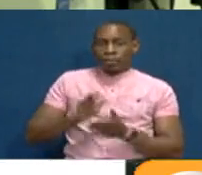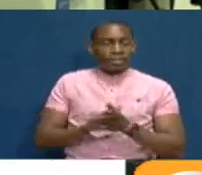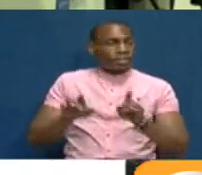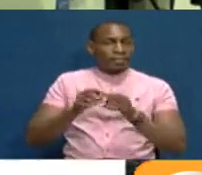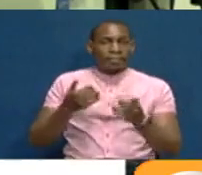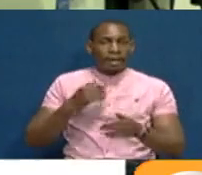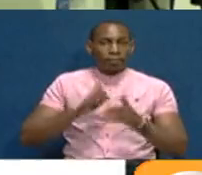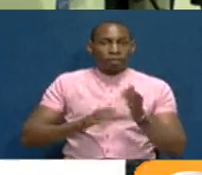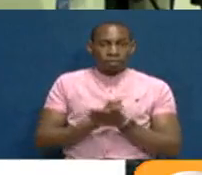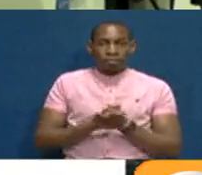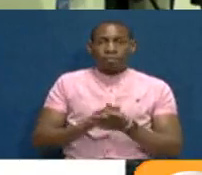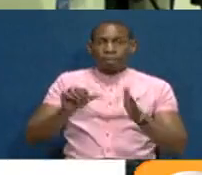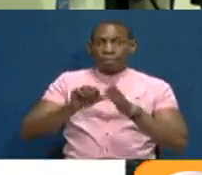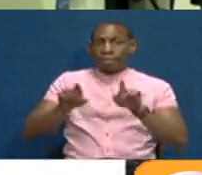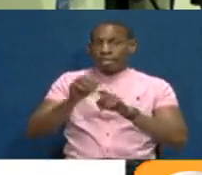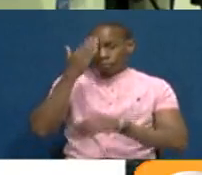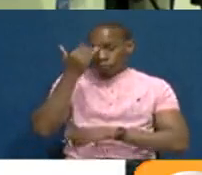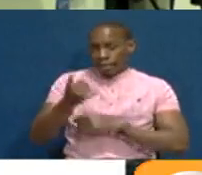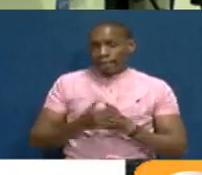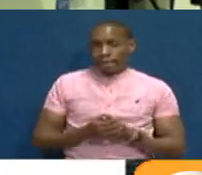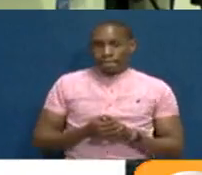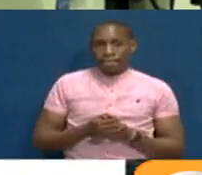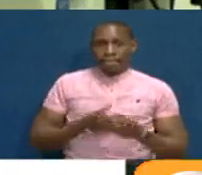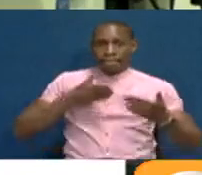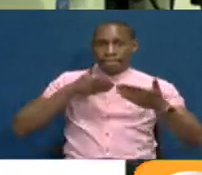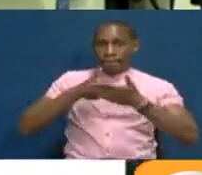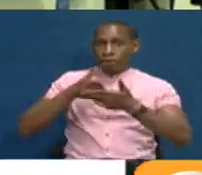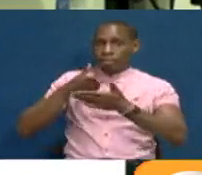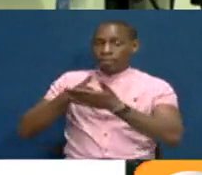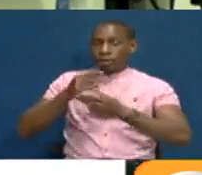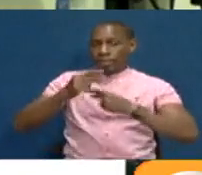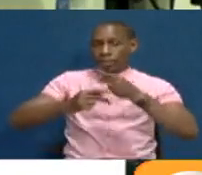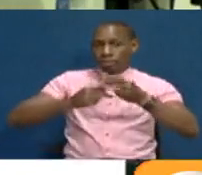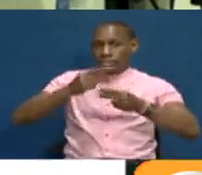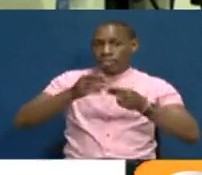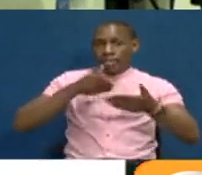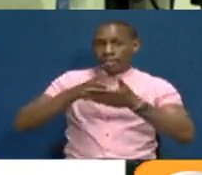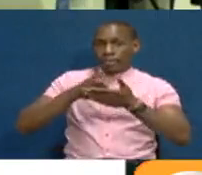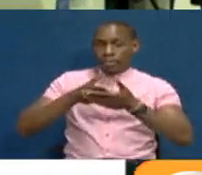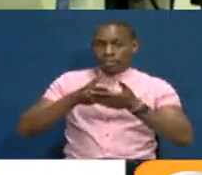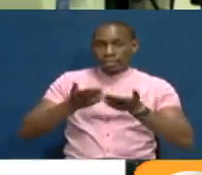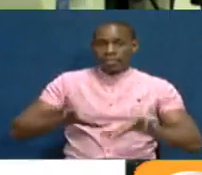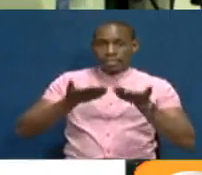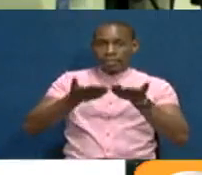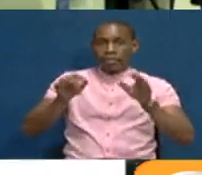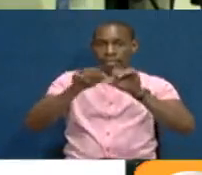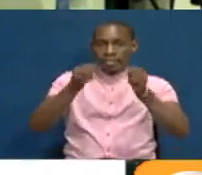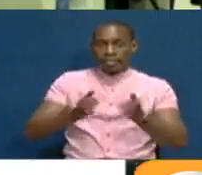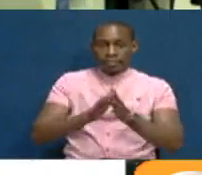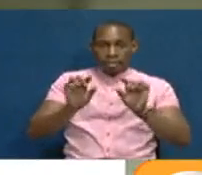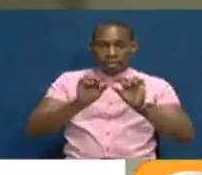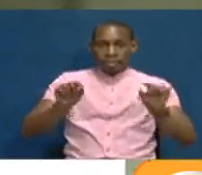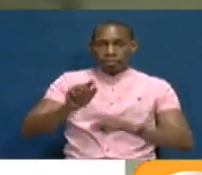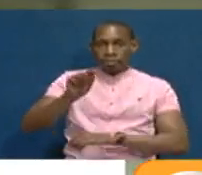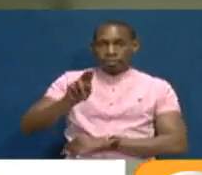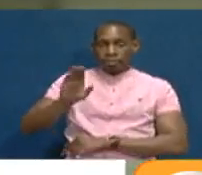have infertility, because the block, the inflammatory process blocks the delivery systems, which are tubes.